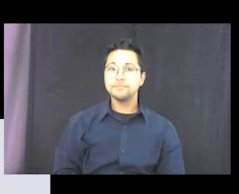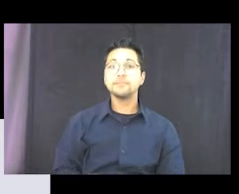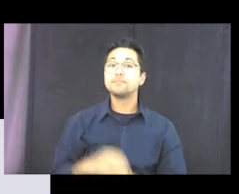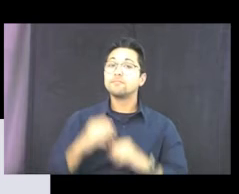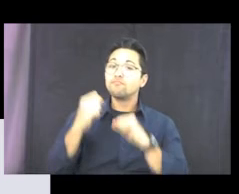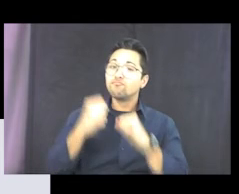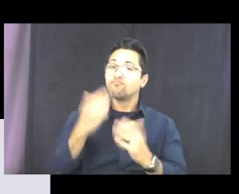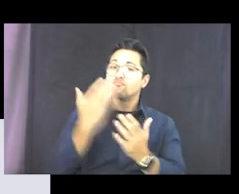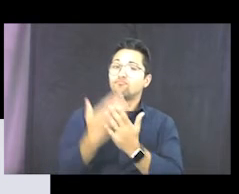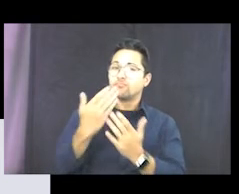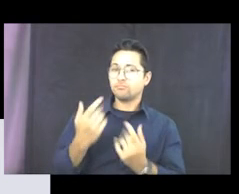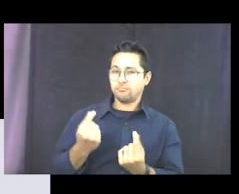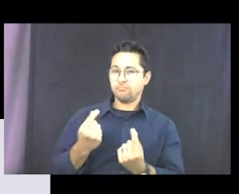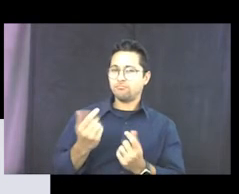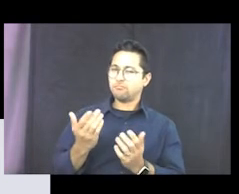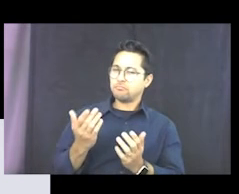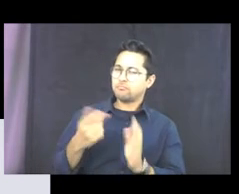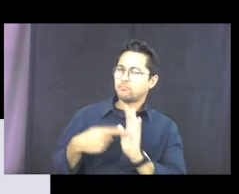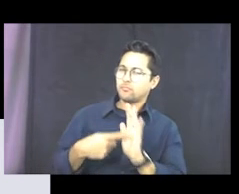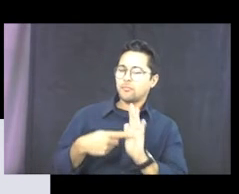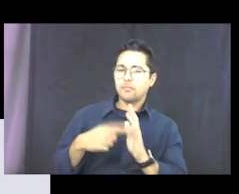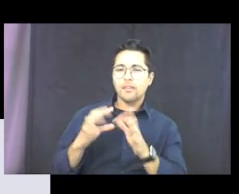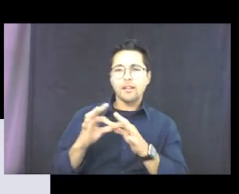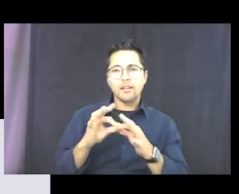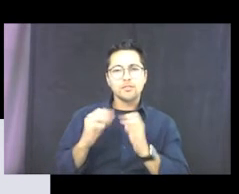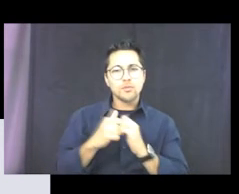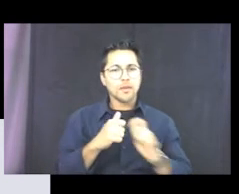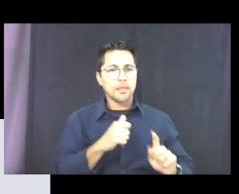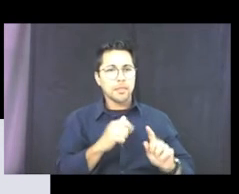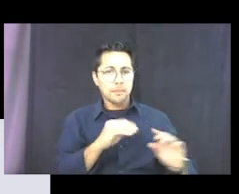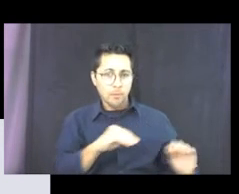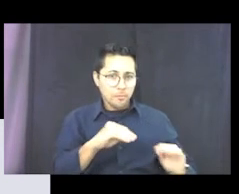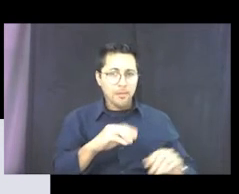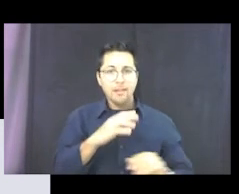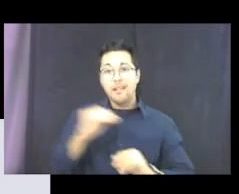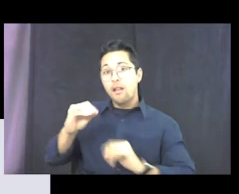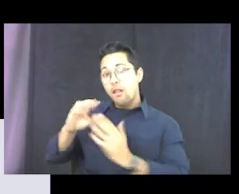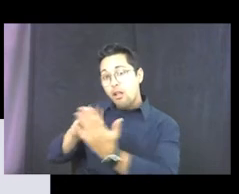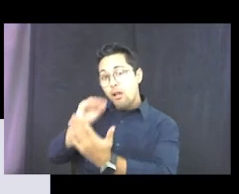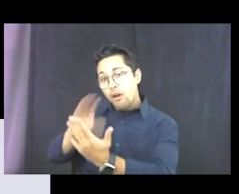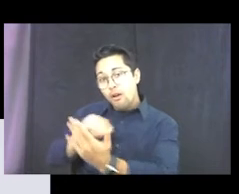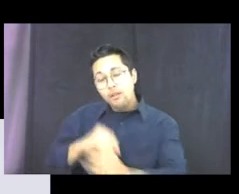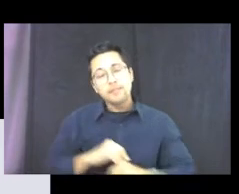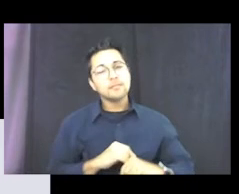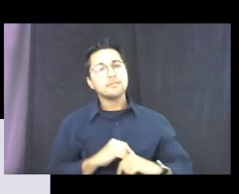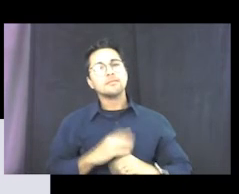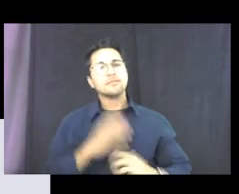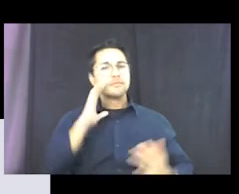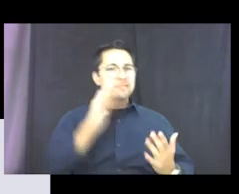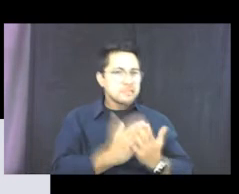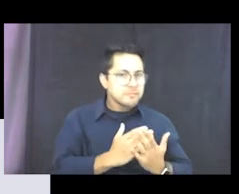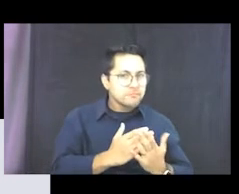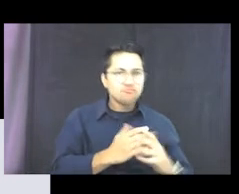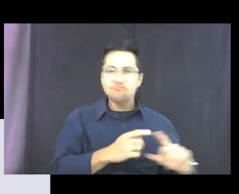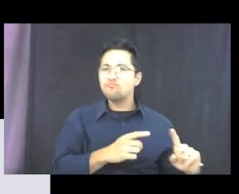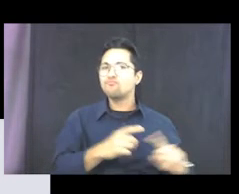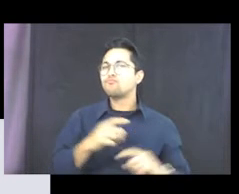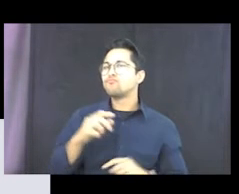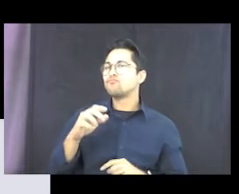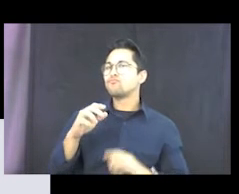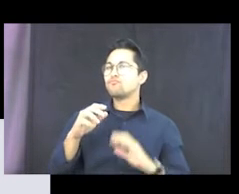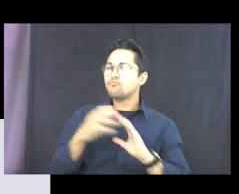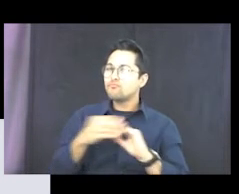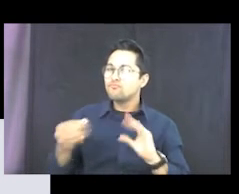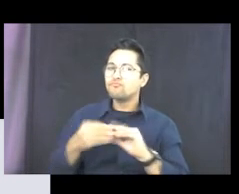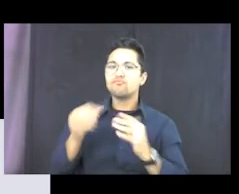Strong evidence also suggests that the connection between movement and learning. Evidence from imaging sources, anatomical